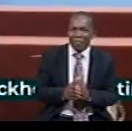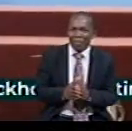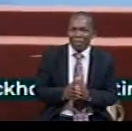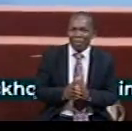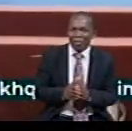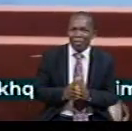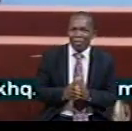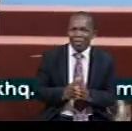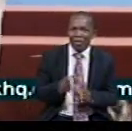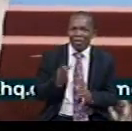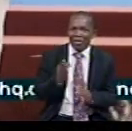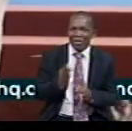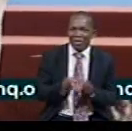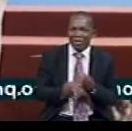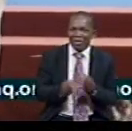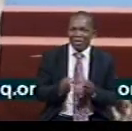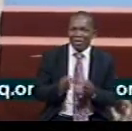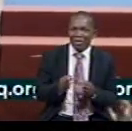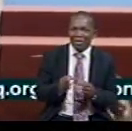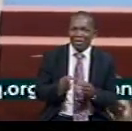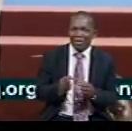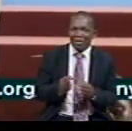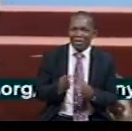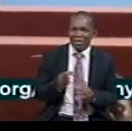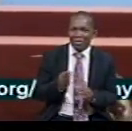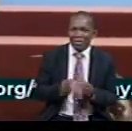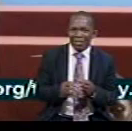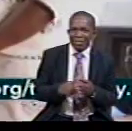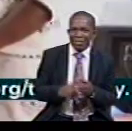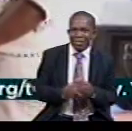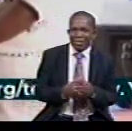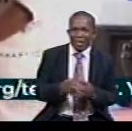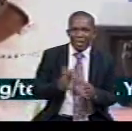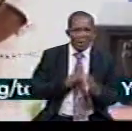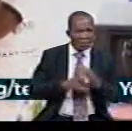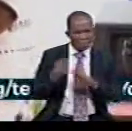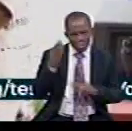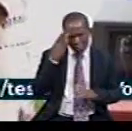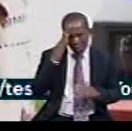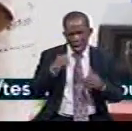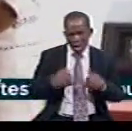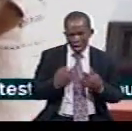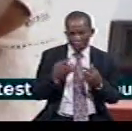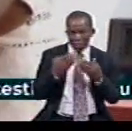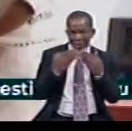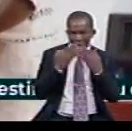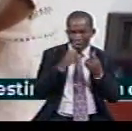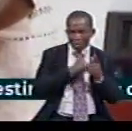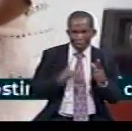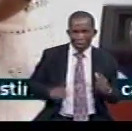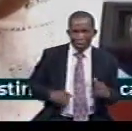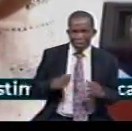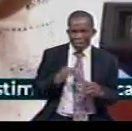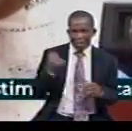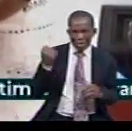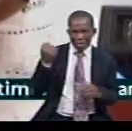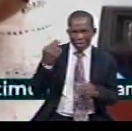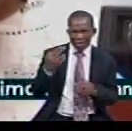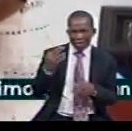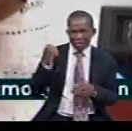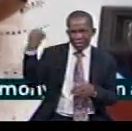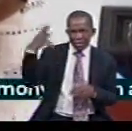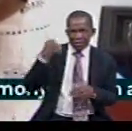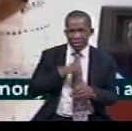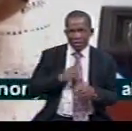If I stand here this evening, I don't know how to thank the Lord. By the grace of God, my name is Jessica Nalobi. I'm from